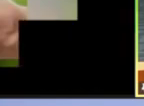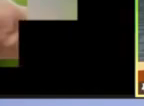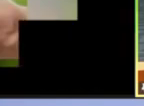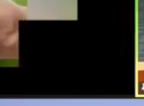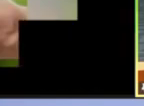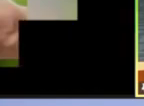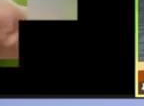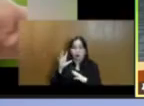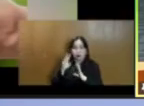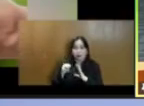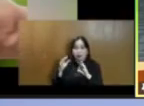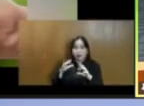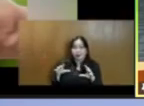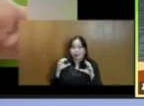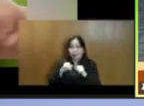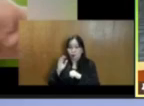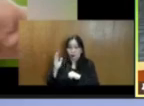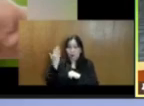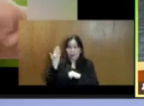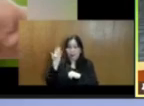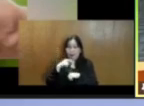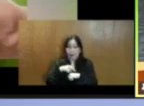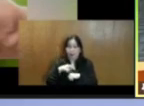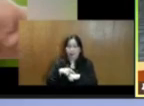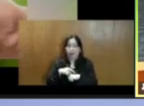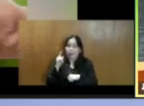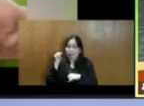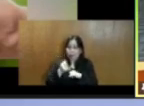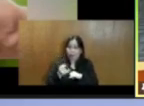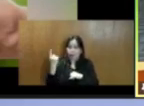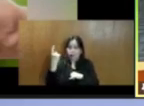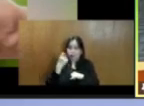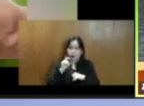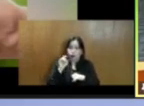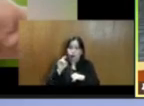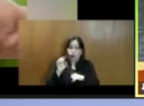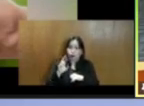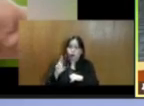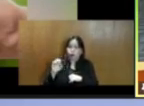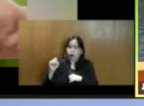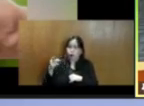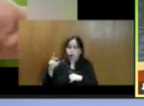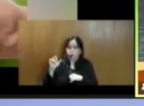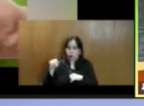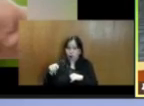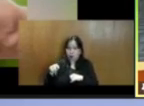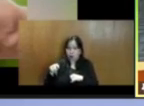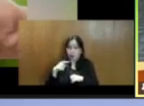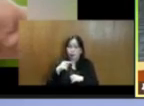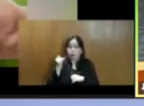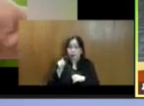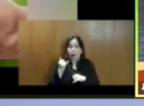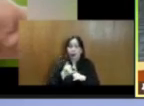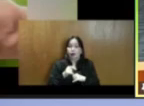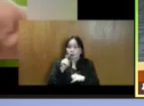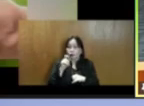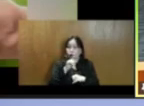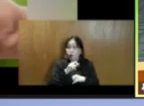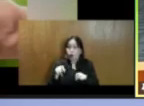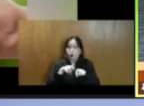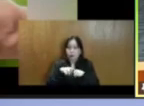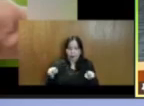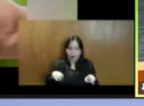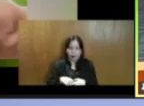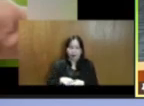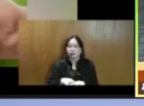5 minutes. So one more question for Dr. Sharp, and then we'll have one final question for all our panel members.